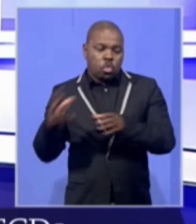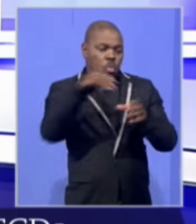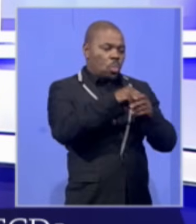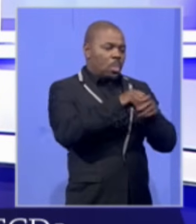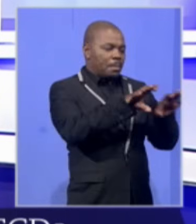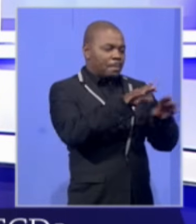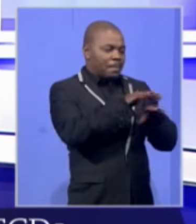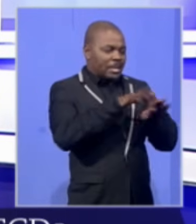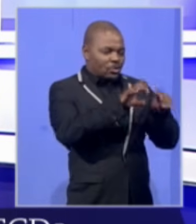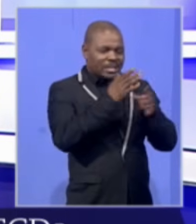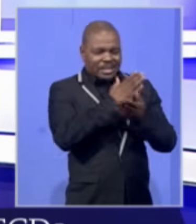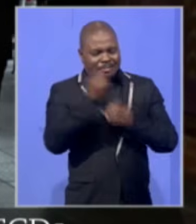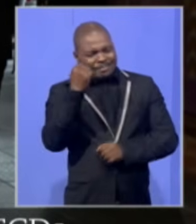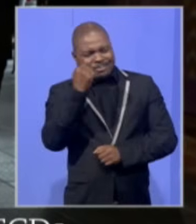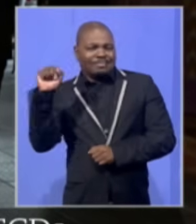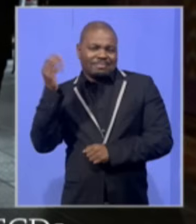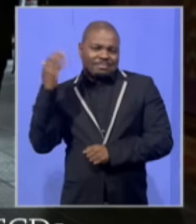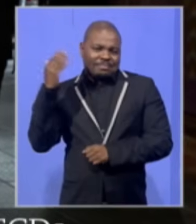motheo.